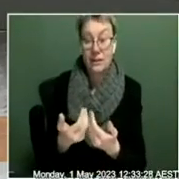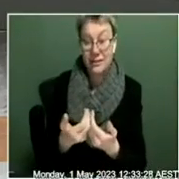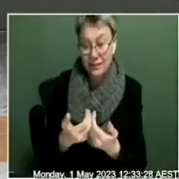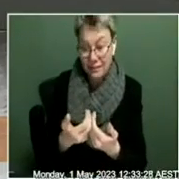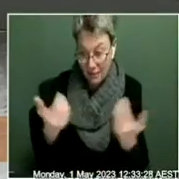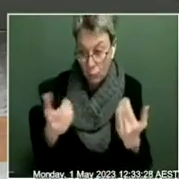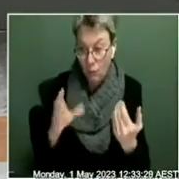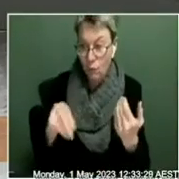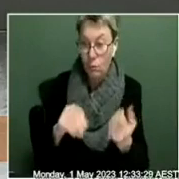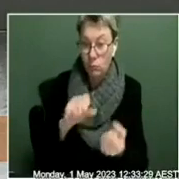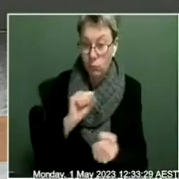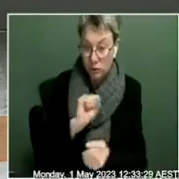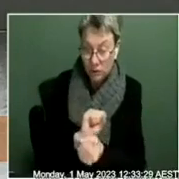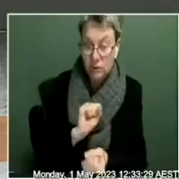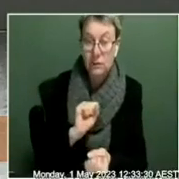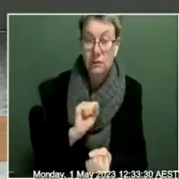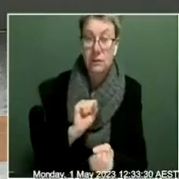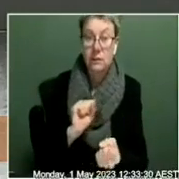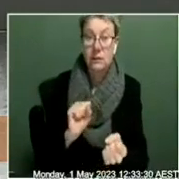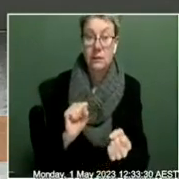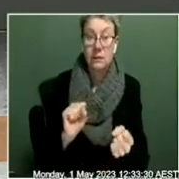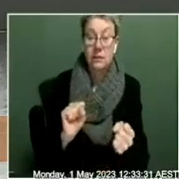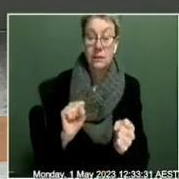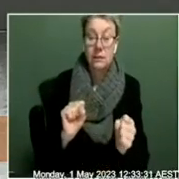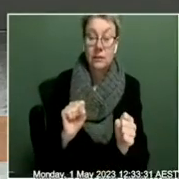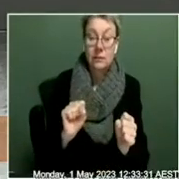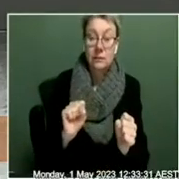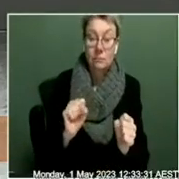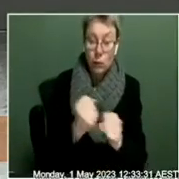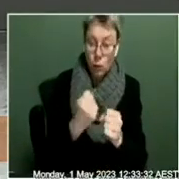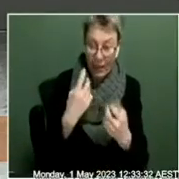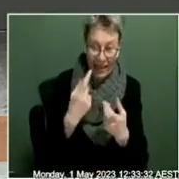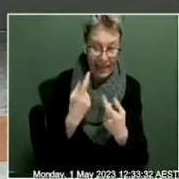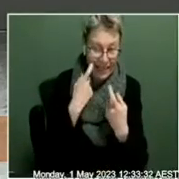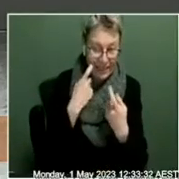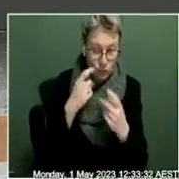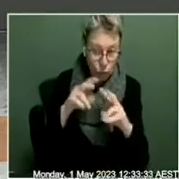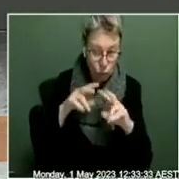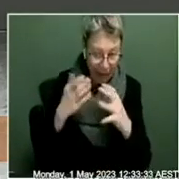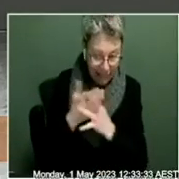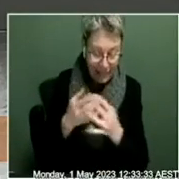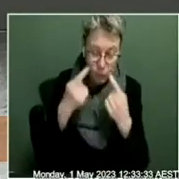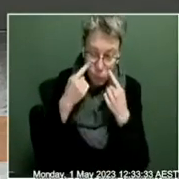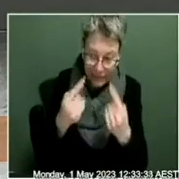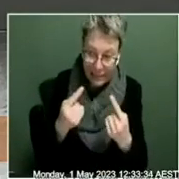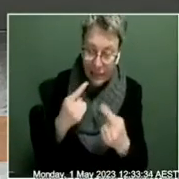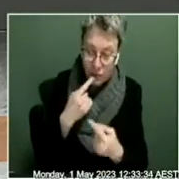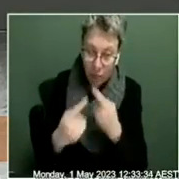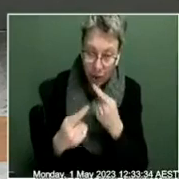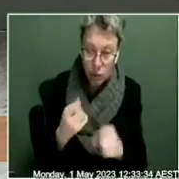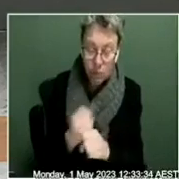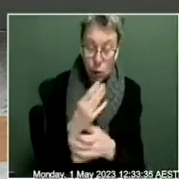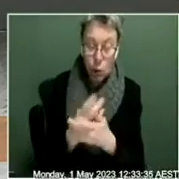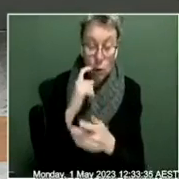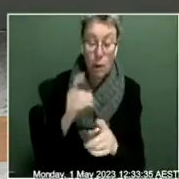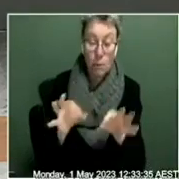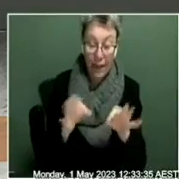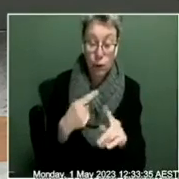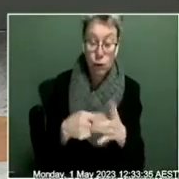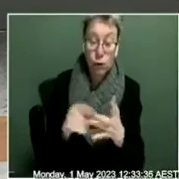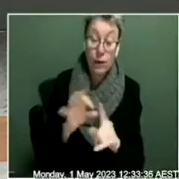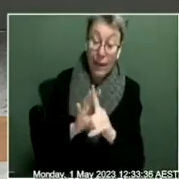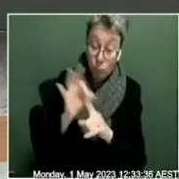Victorian prisoners, designed to ensure custodial healthcare services are delivered in a manner that's consistent with charter